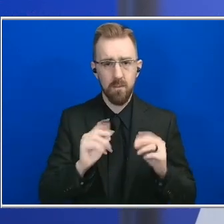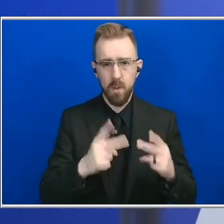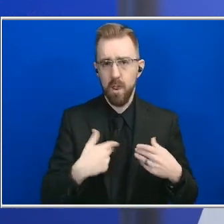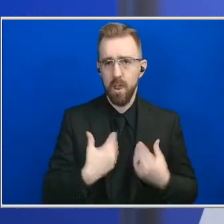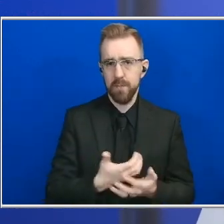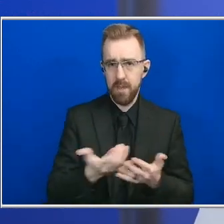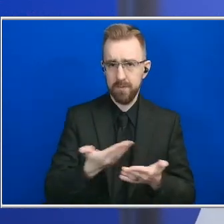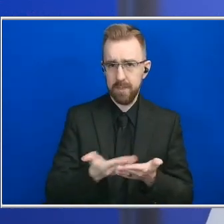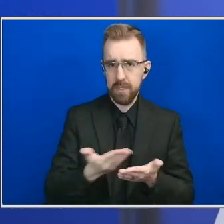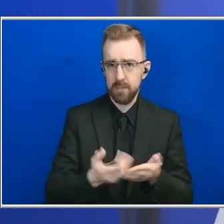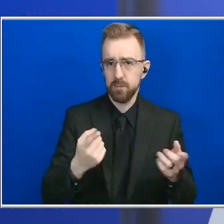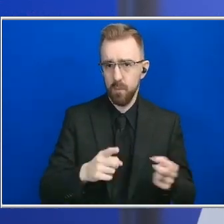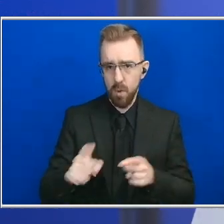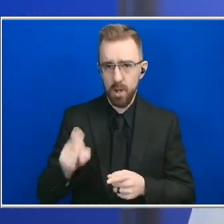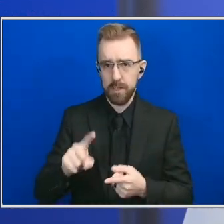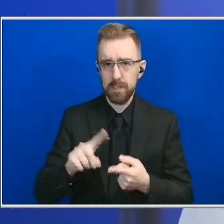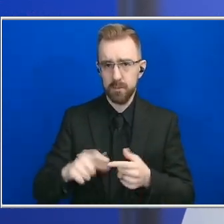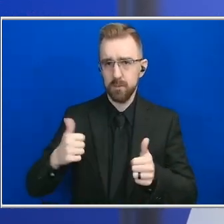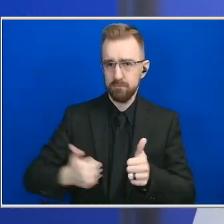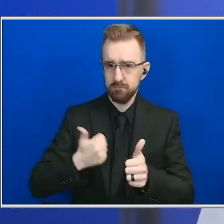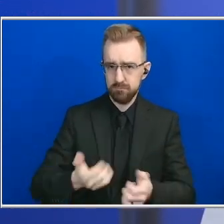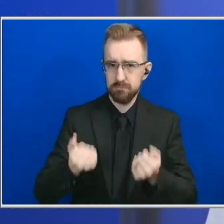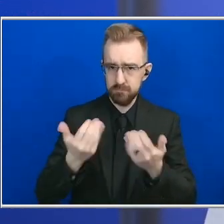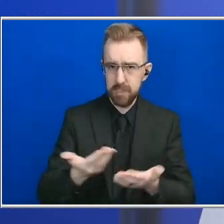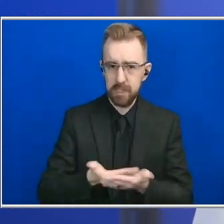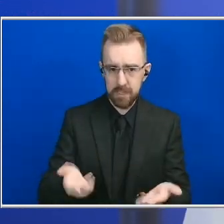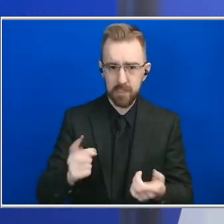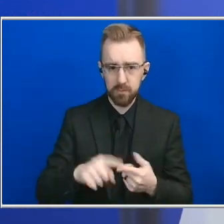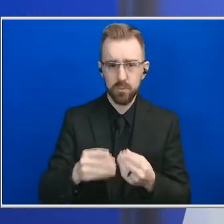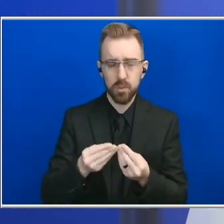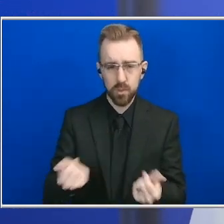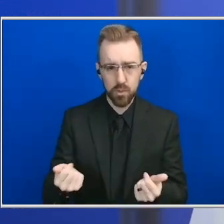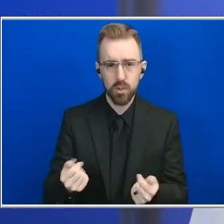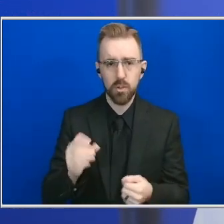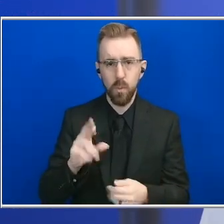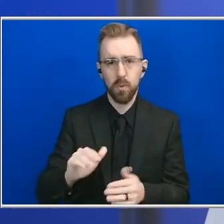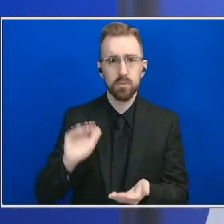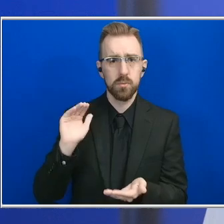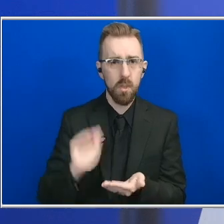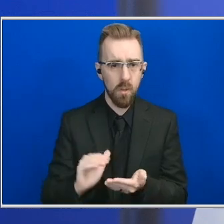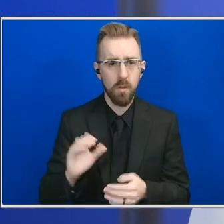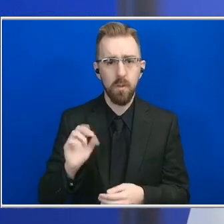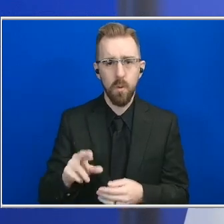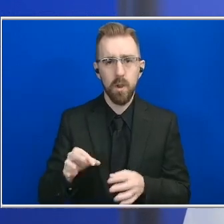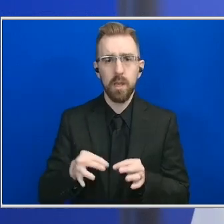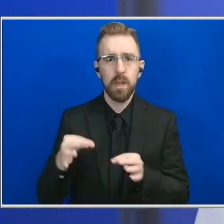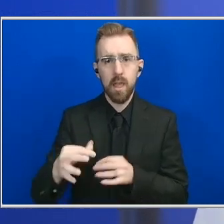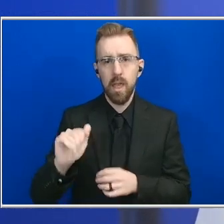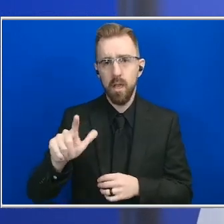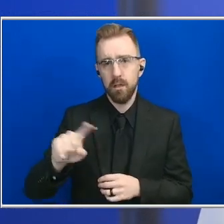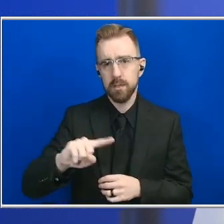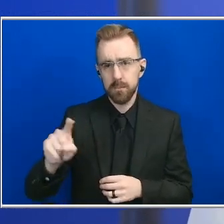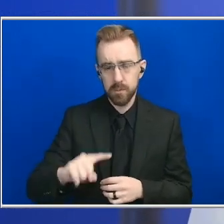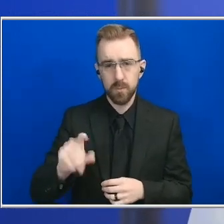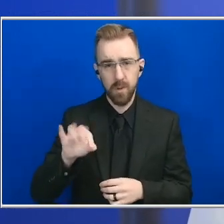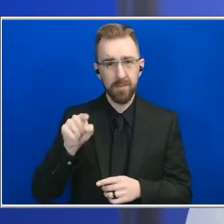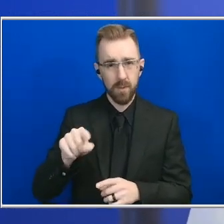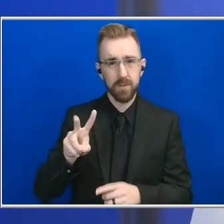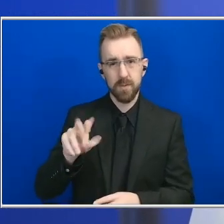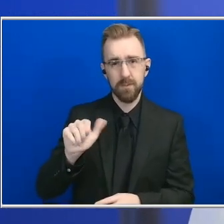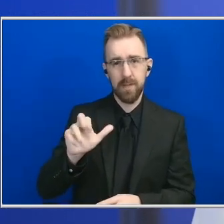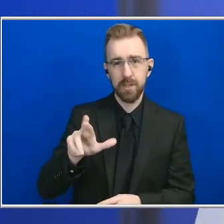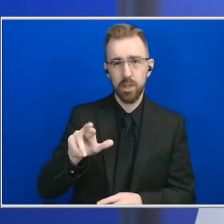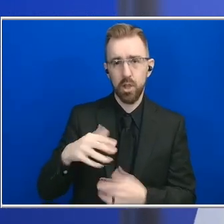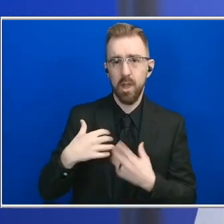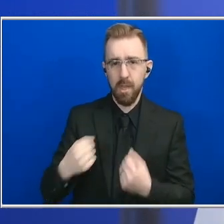need to go after lots of things if we're going to cure or slow or, delay Alzheimer's. And one of them is vascular health. And this I